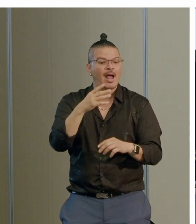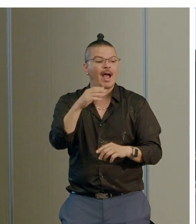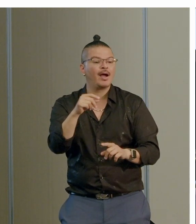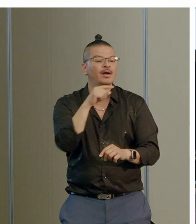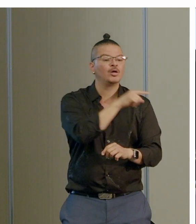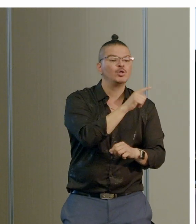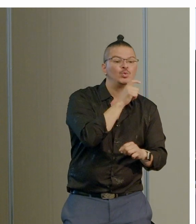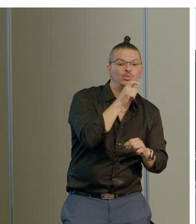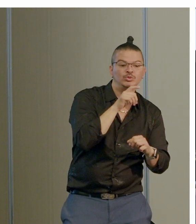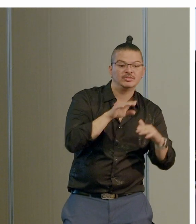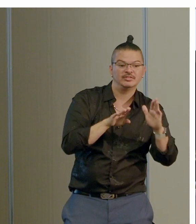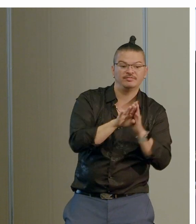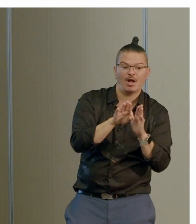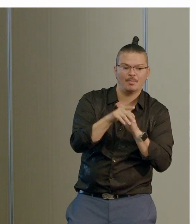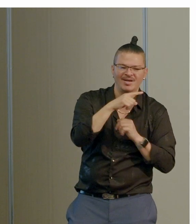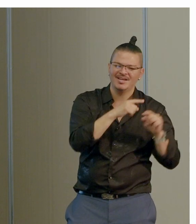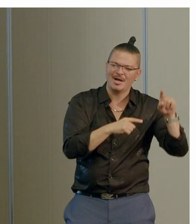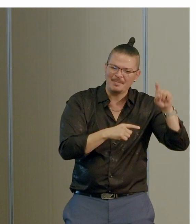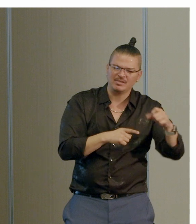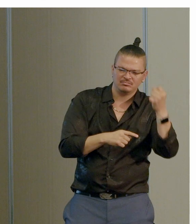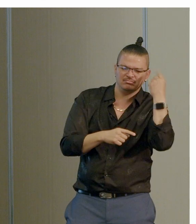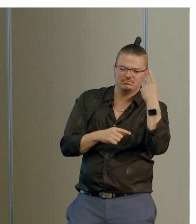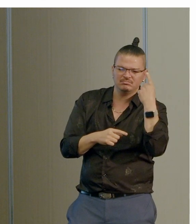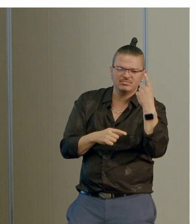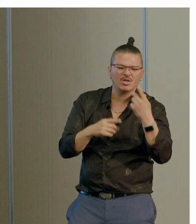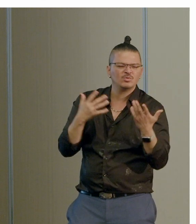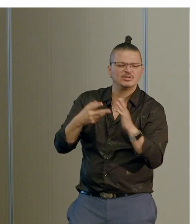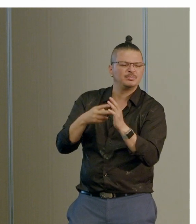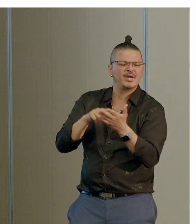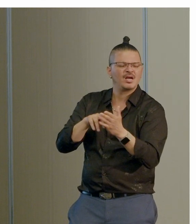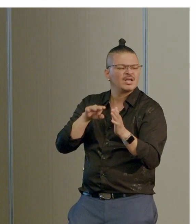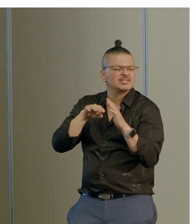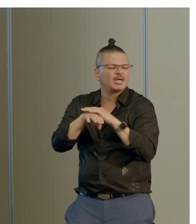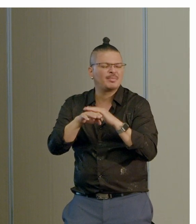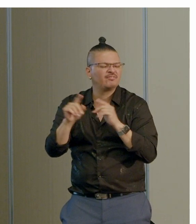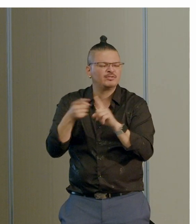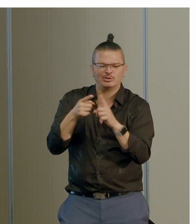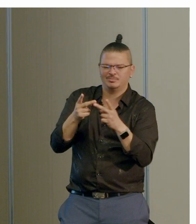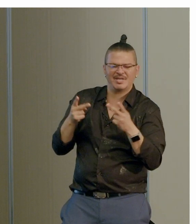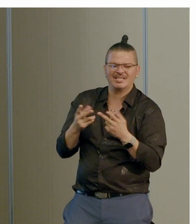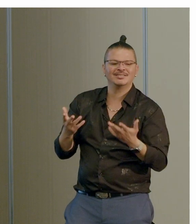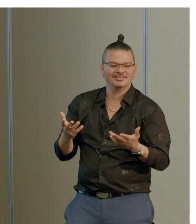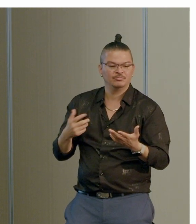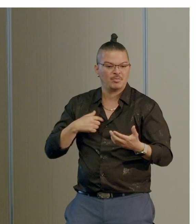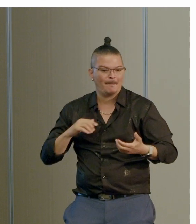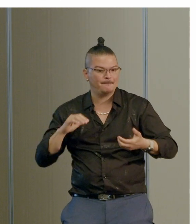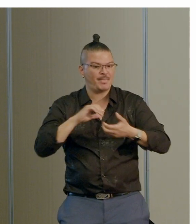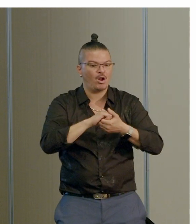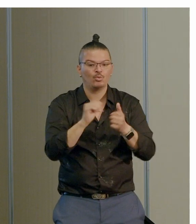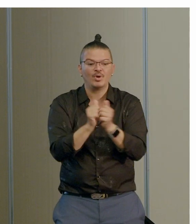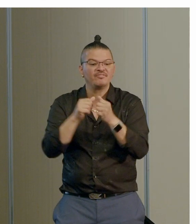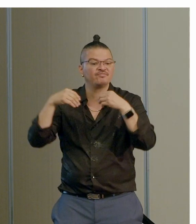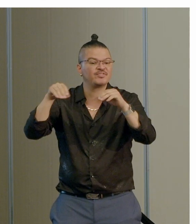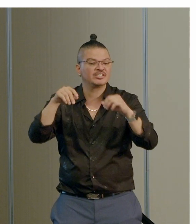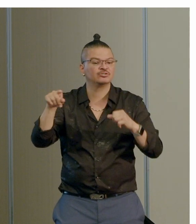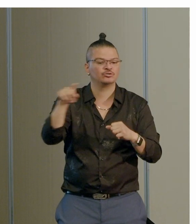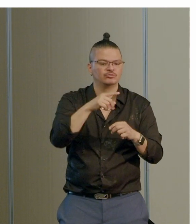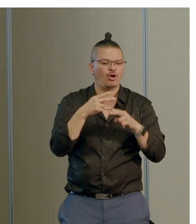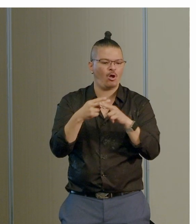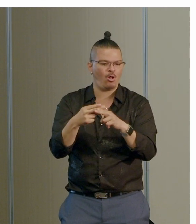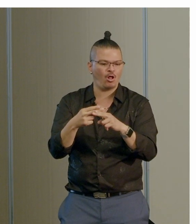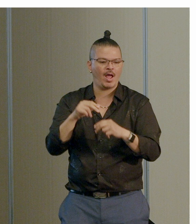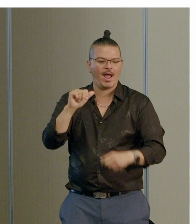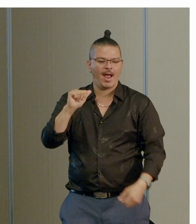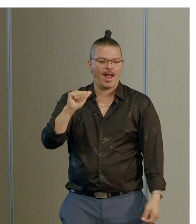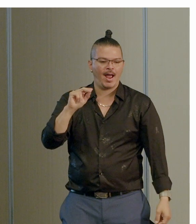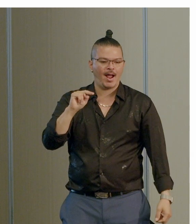understand accessibility. So we partner with vendors. We have a great vendor in Washington State called Aeronautics. The owner,